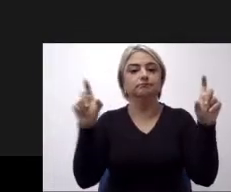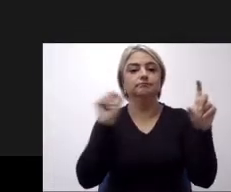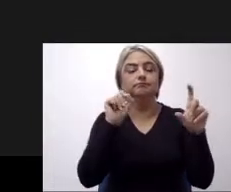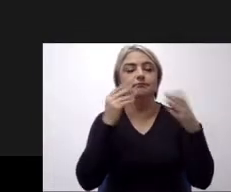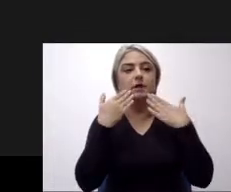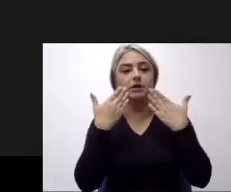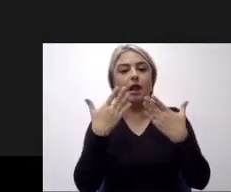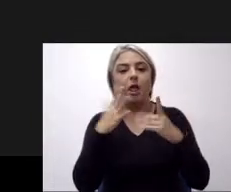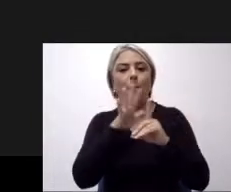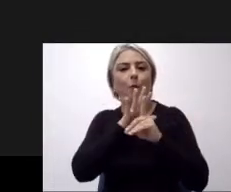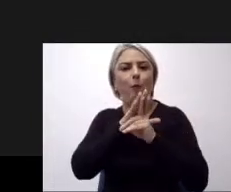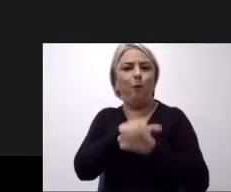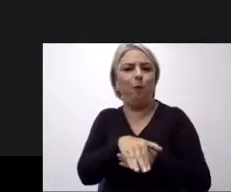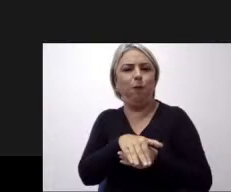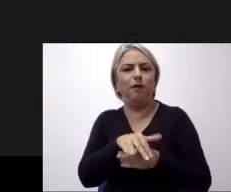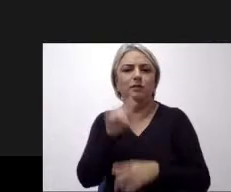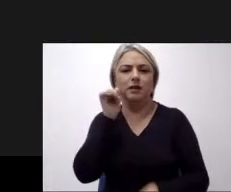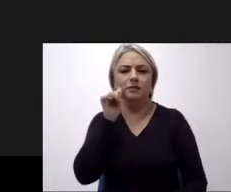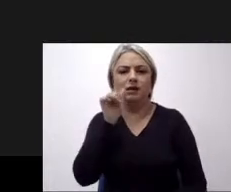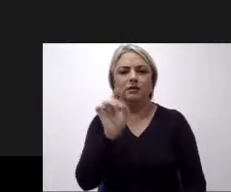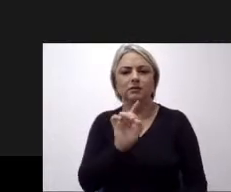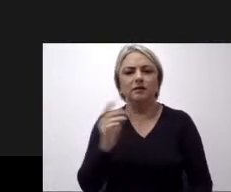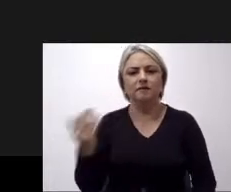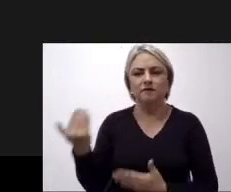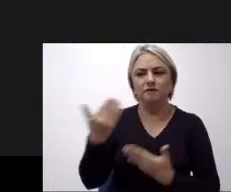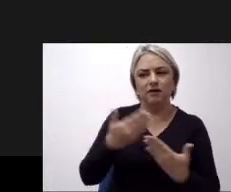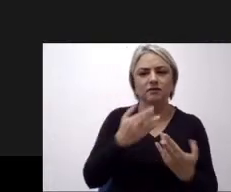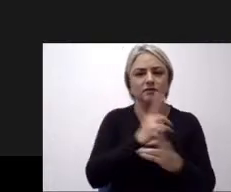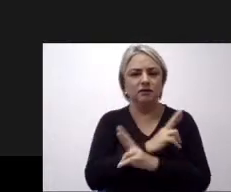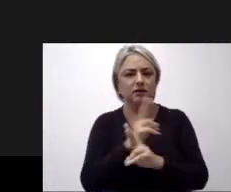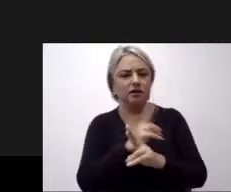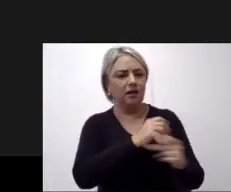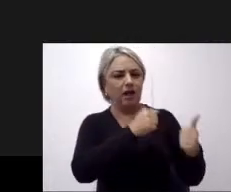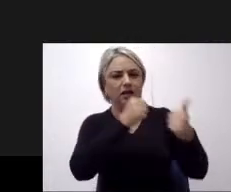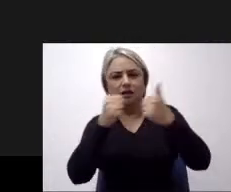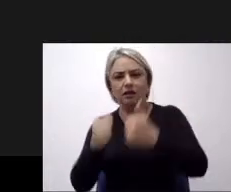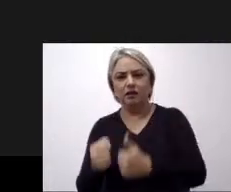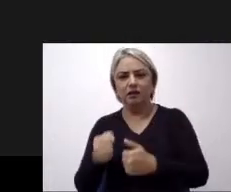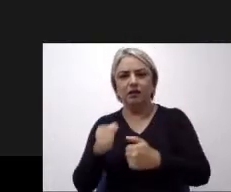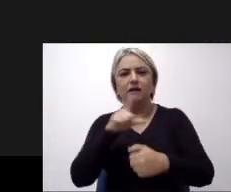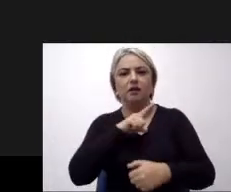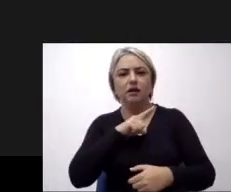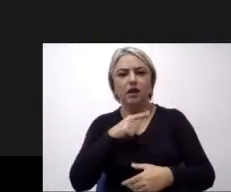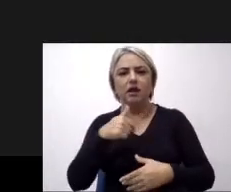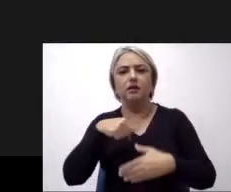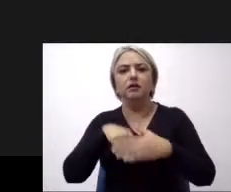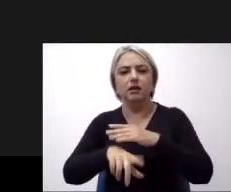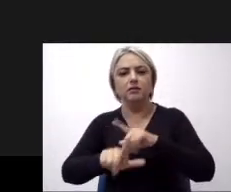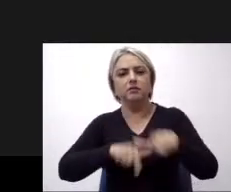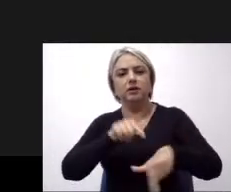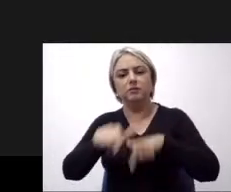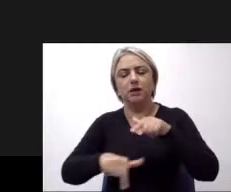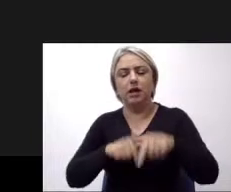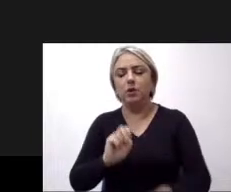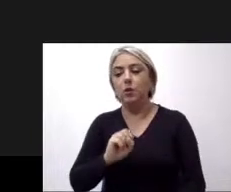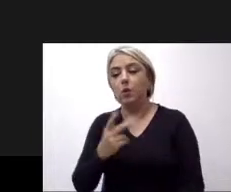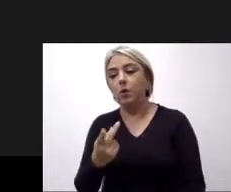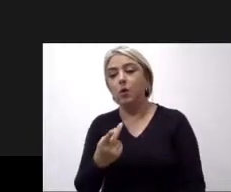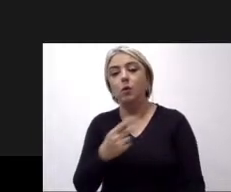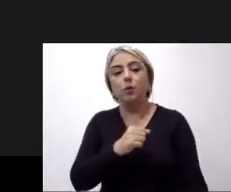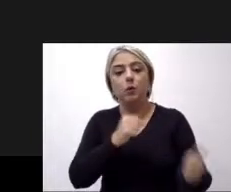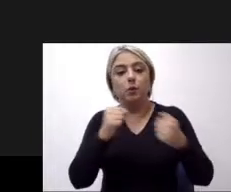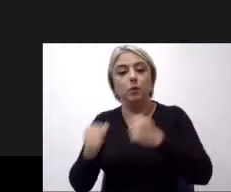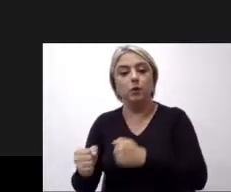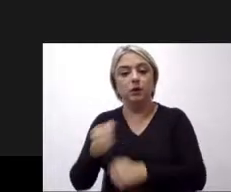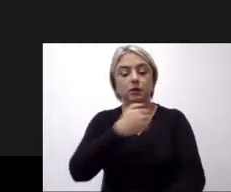the power relationships existing at work or from the power of the state or